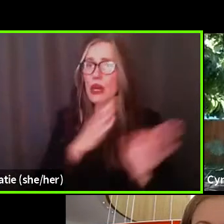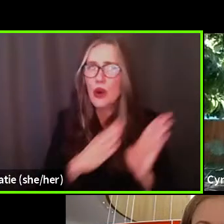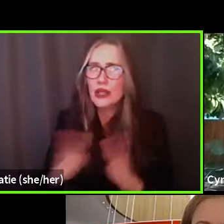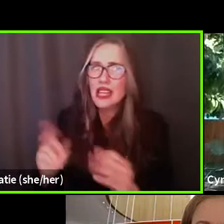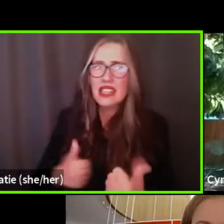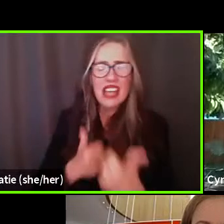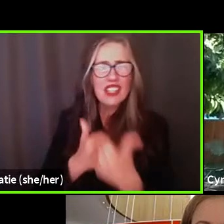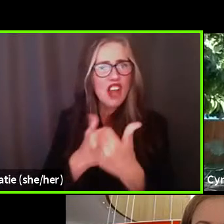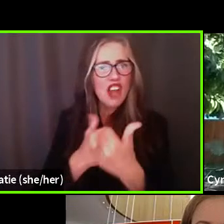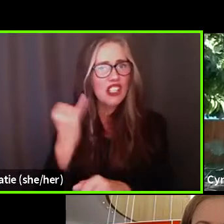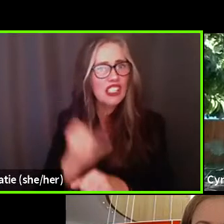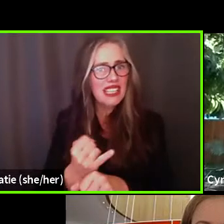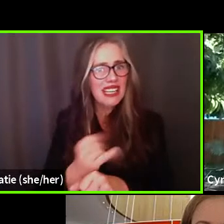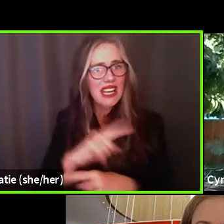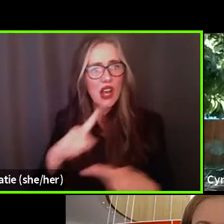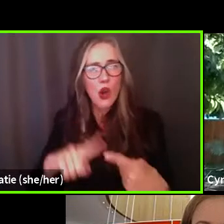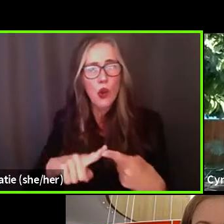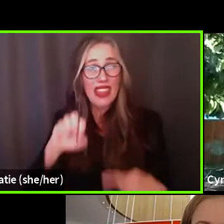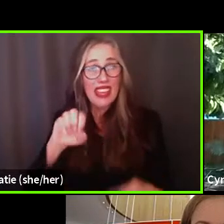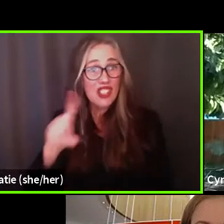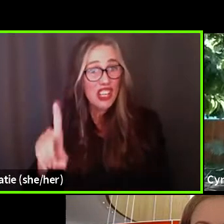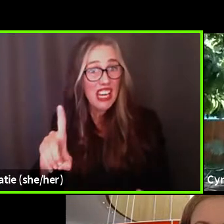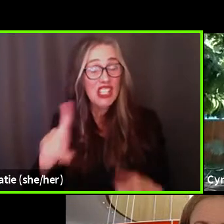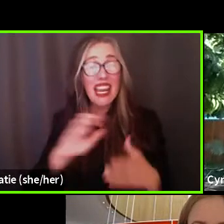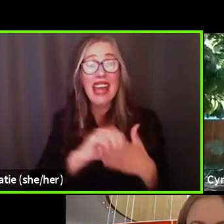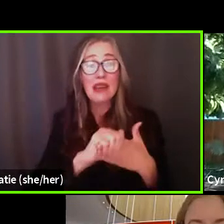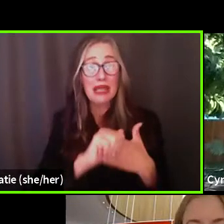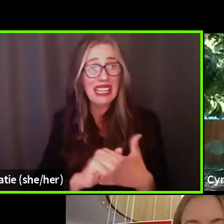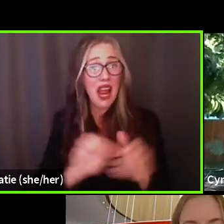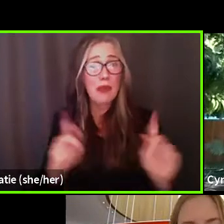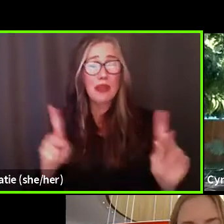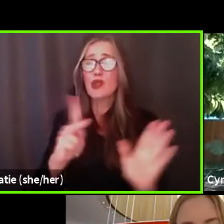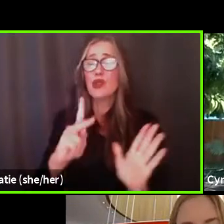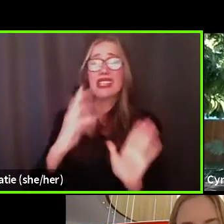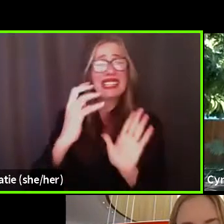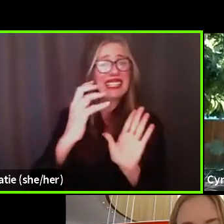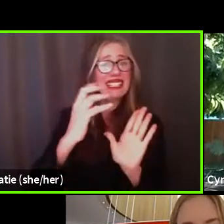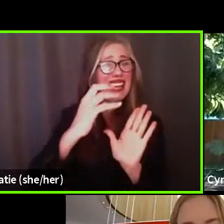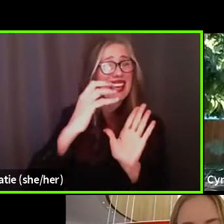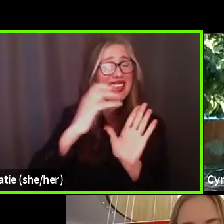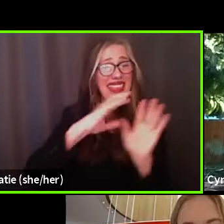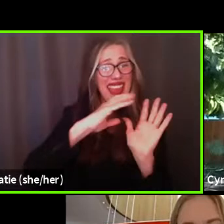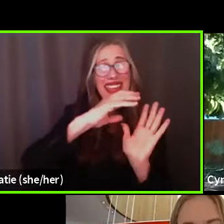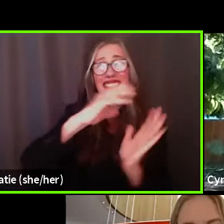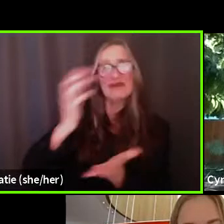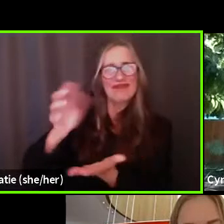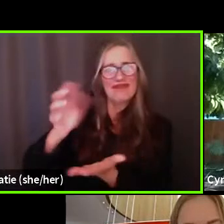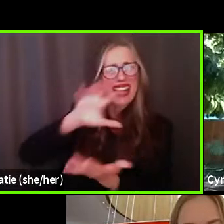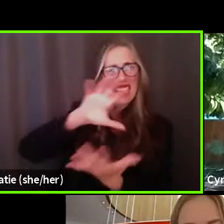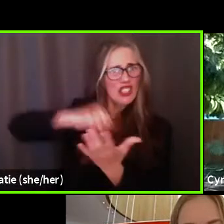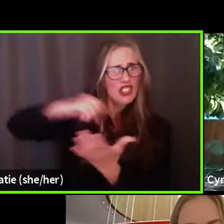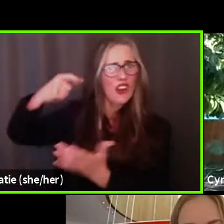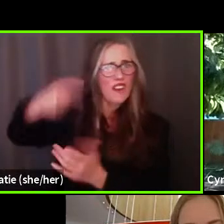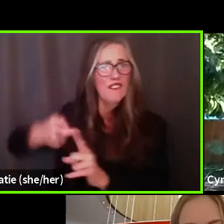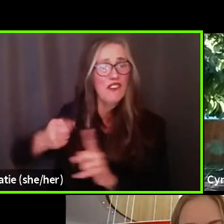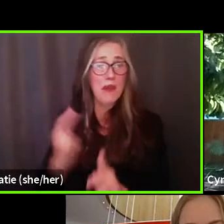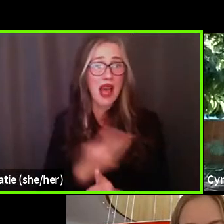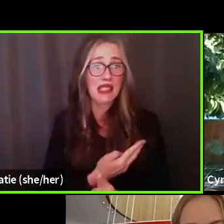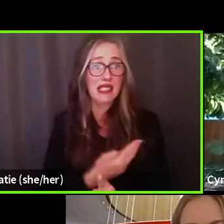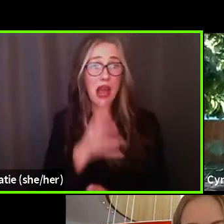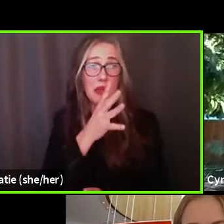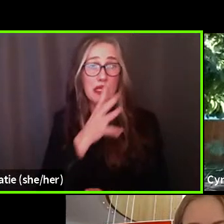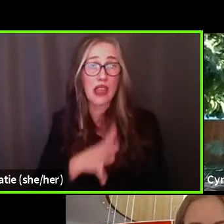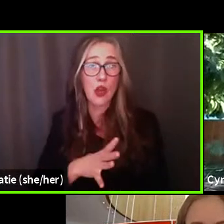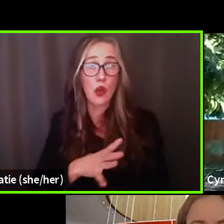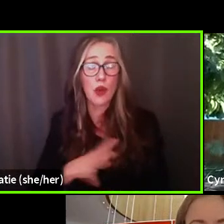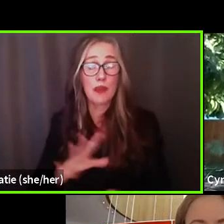institution when educational and leisure opportunities were taken taken i served on the women's advisory council where i was voted in